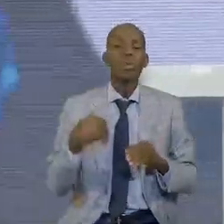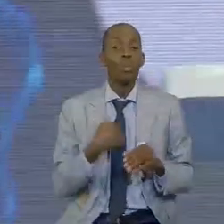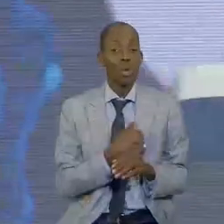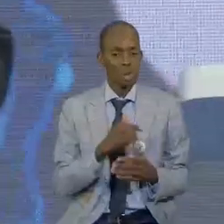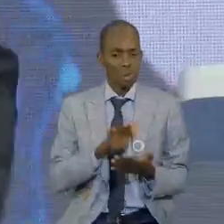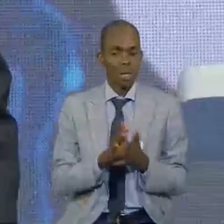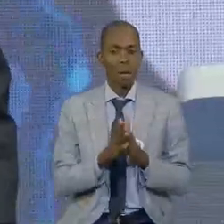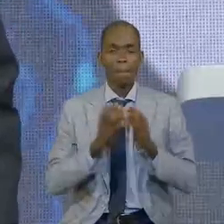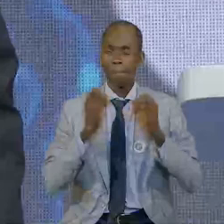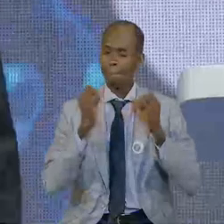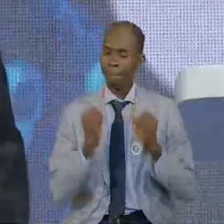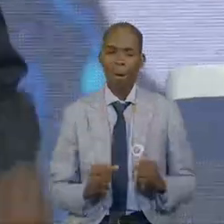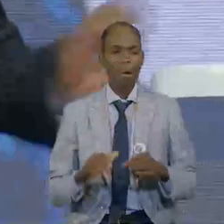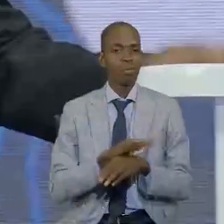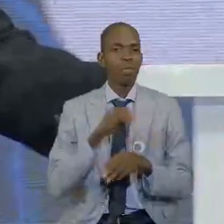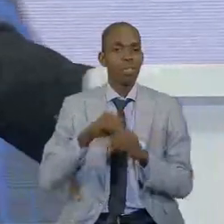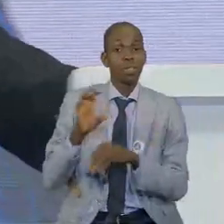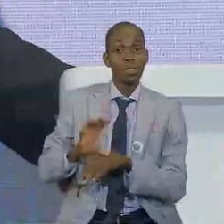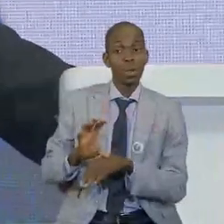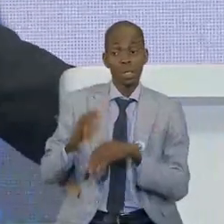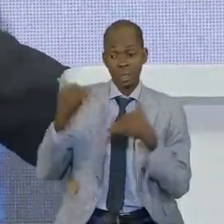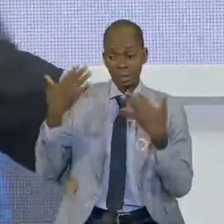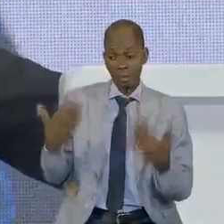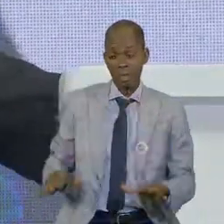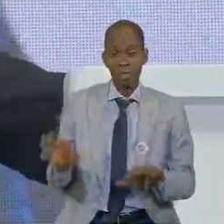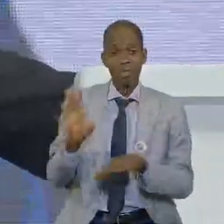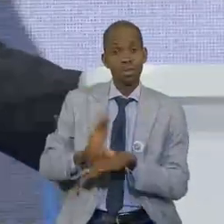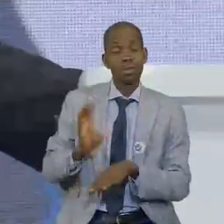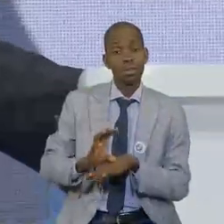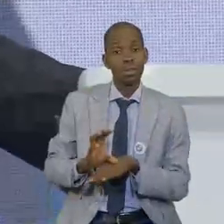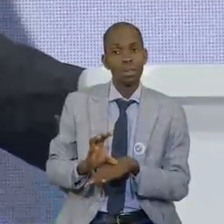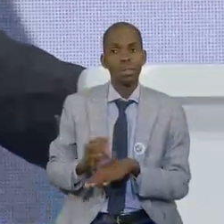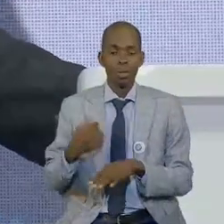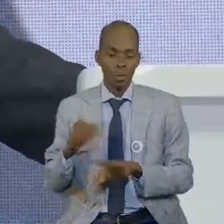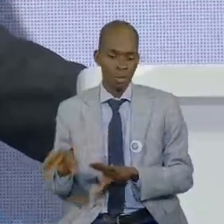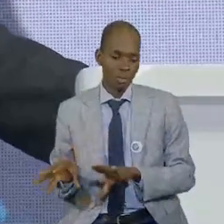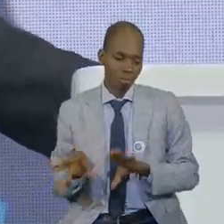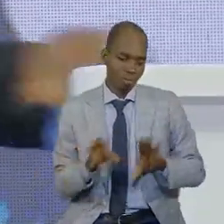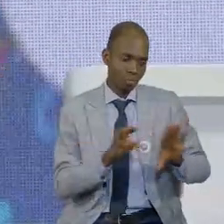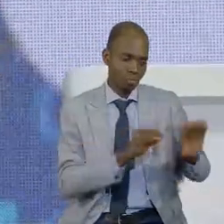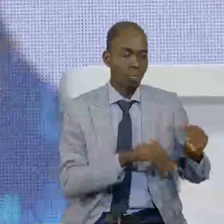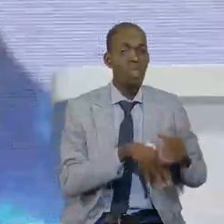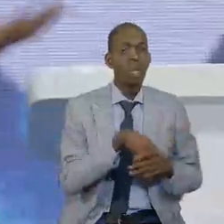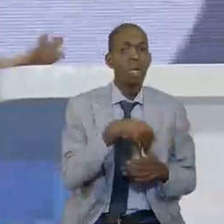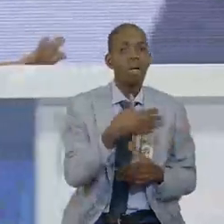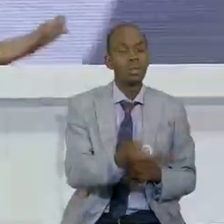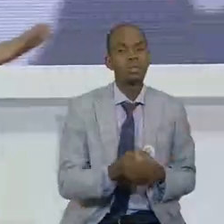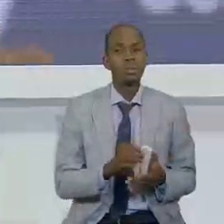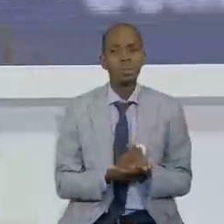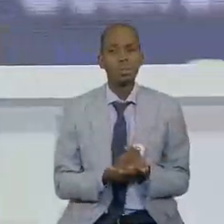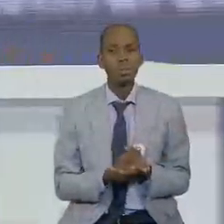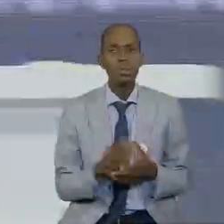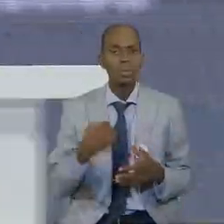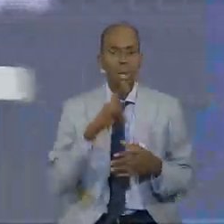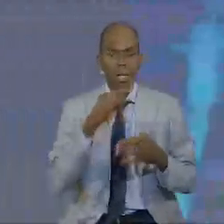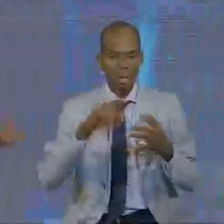Puissant dans l'église. Now we close the service. Maintenant nous avons terminé le culte. And we go out. Et nous sortons. And we're fighting